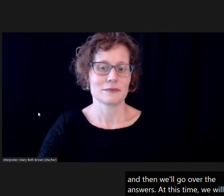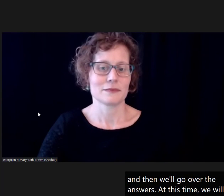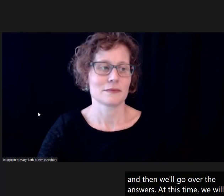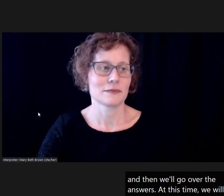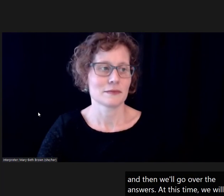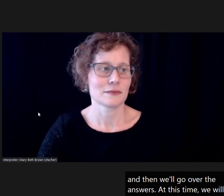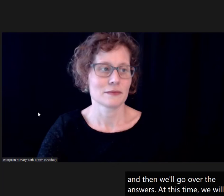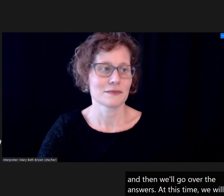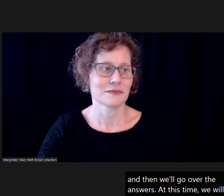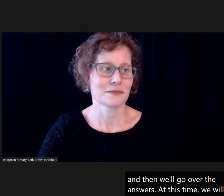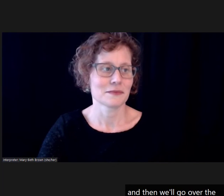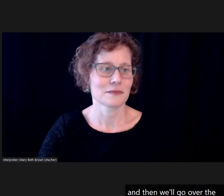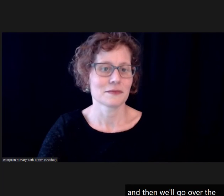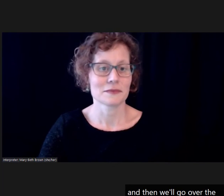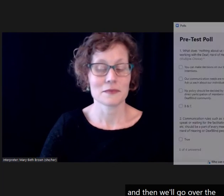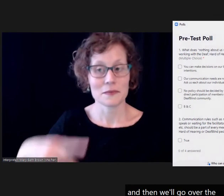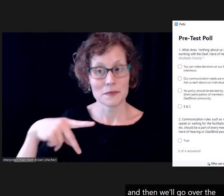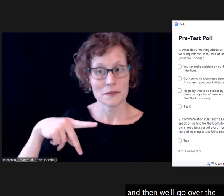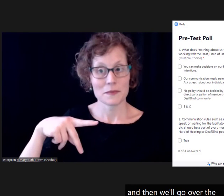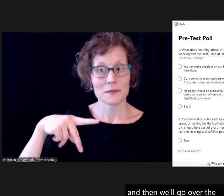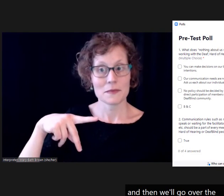And I will pull up the poll.